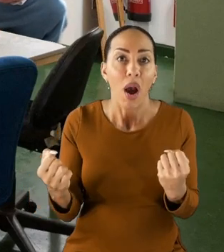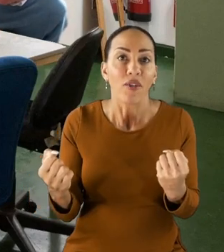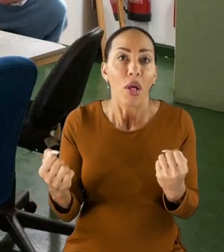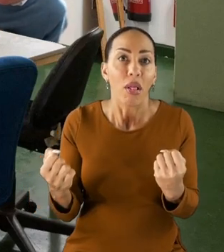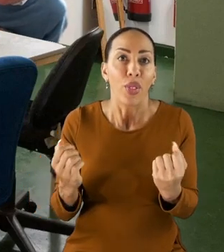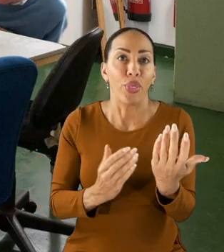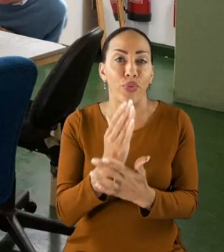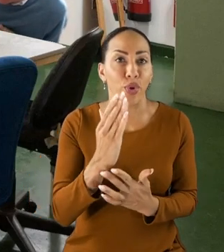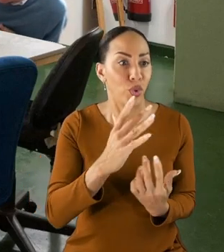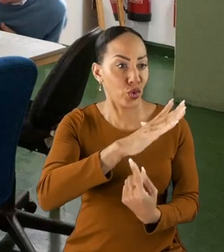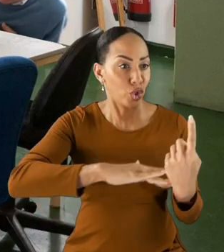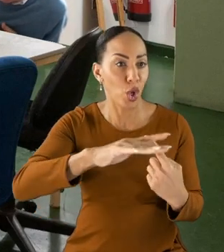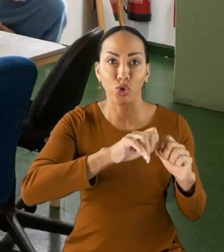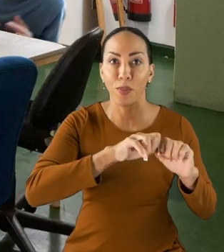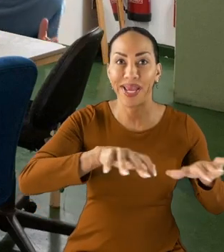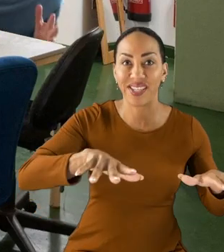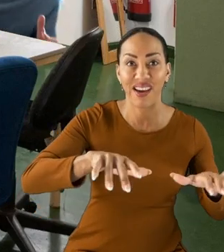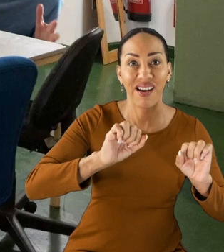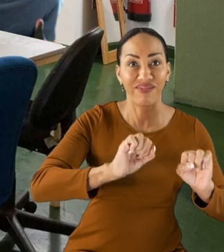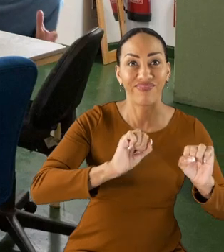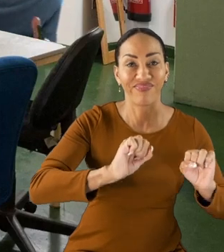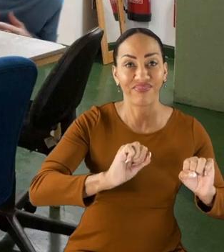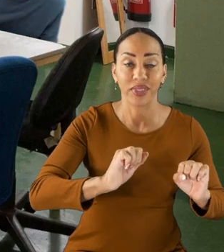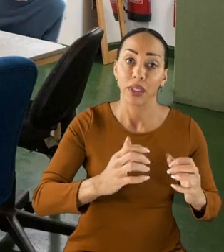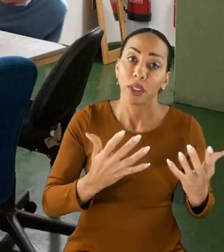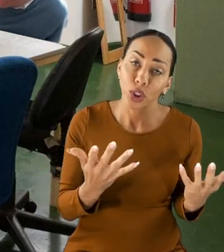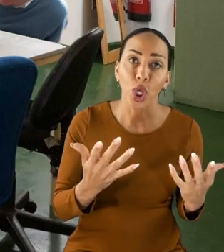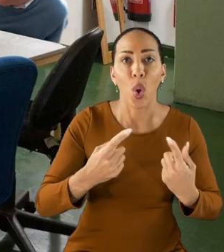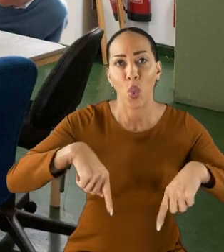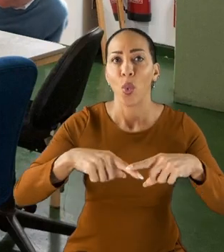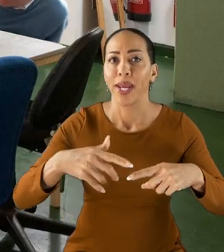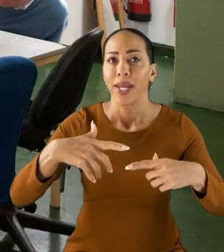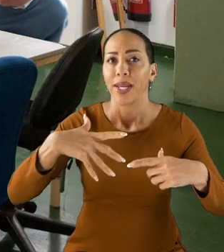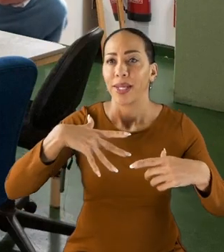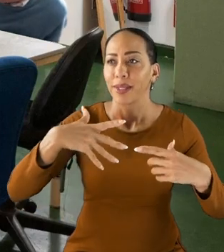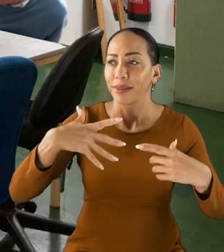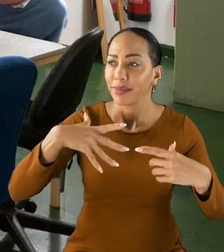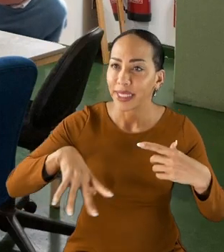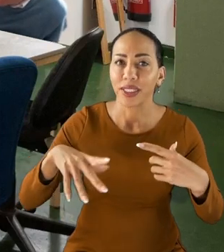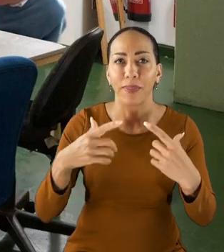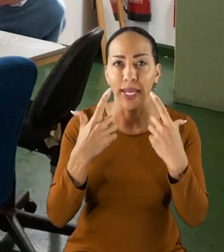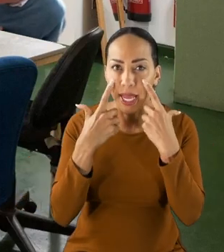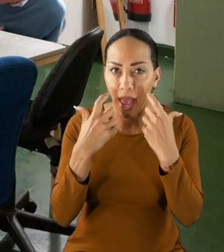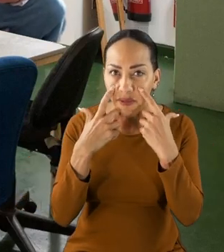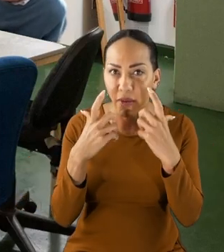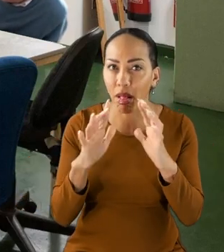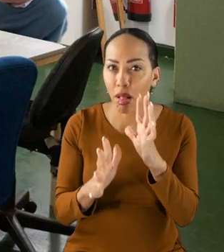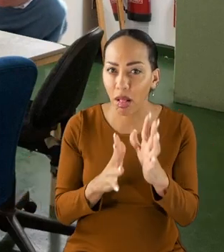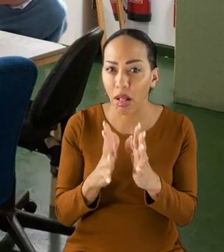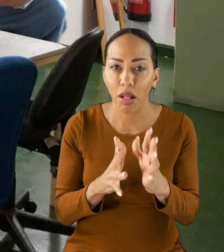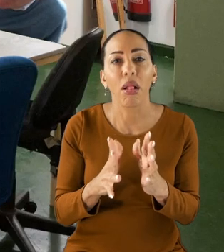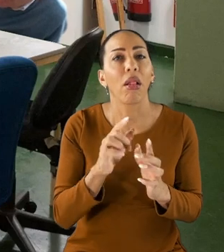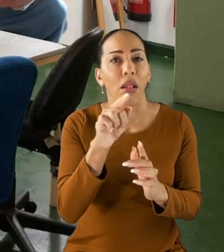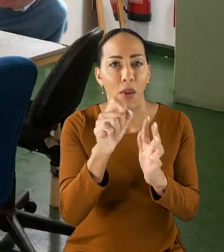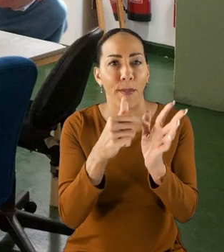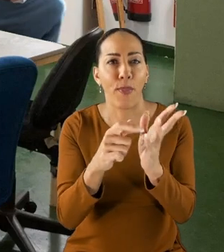in many ways. So I think we need to tread carefully and maybe link what Paul